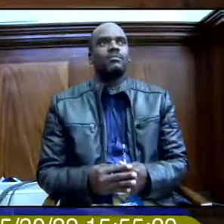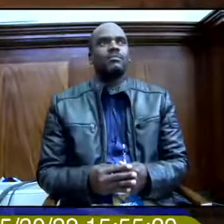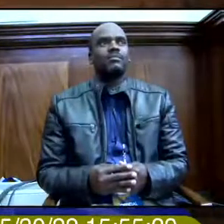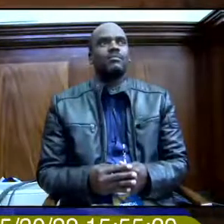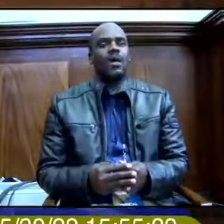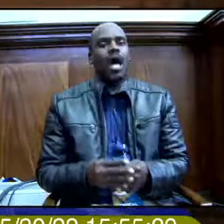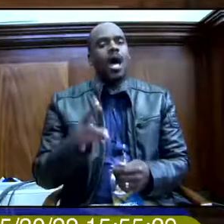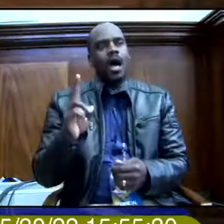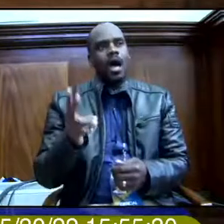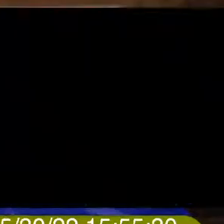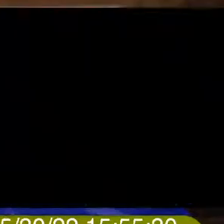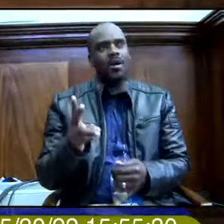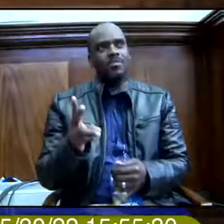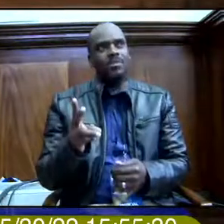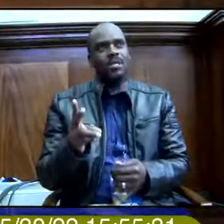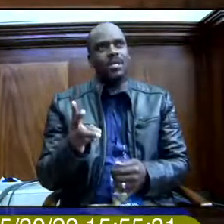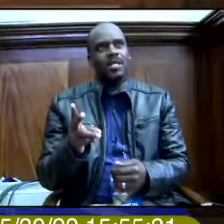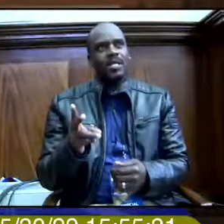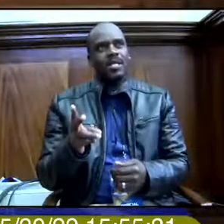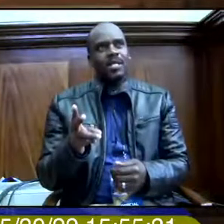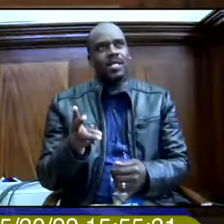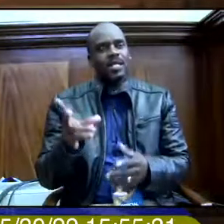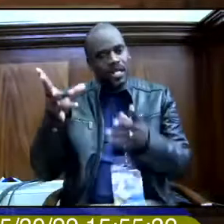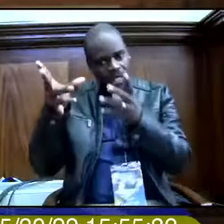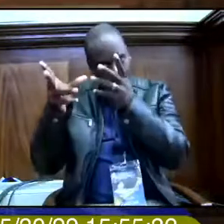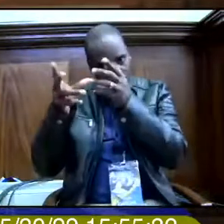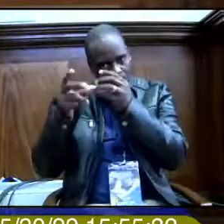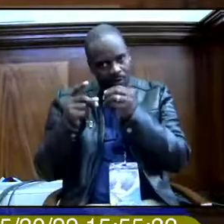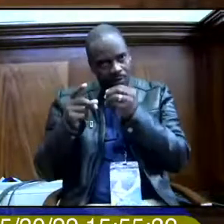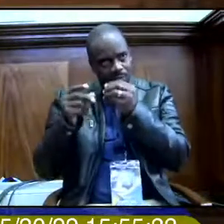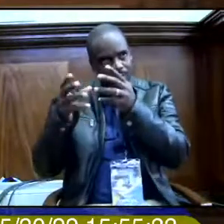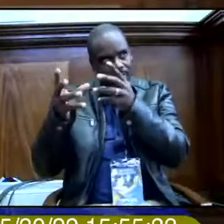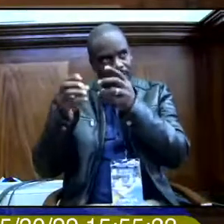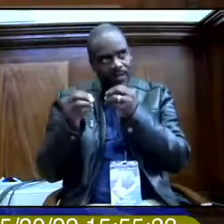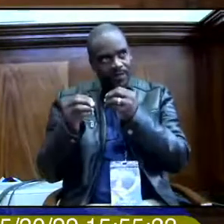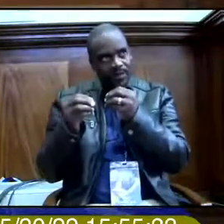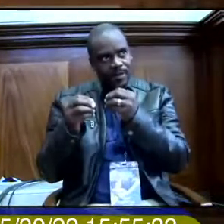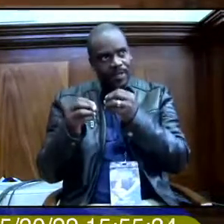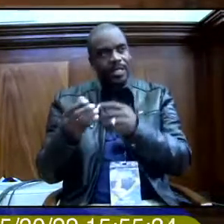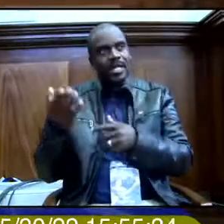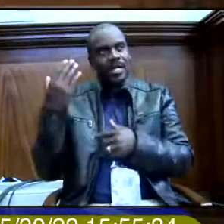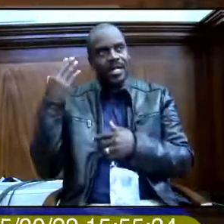and we also observed that the last agreement